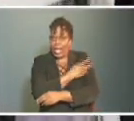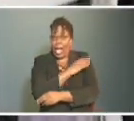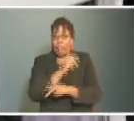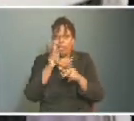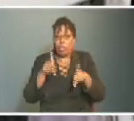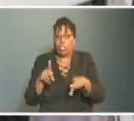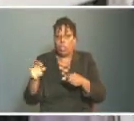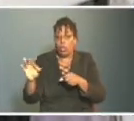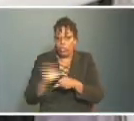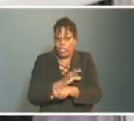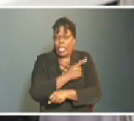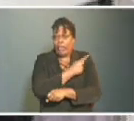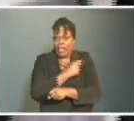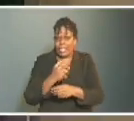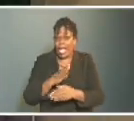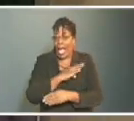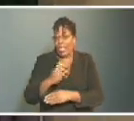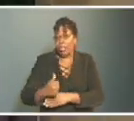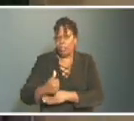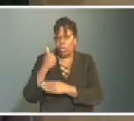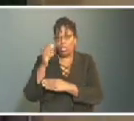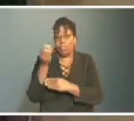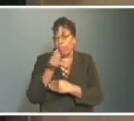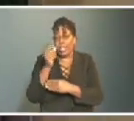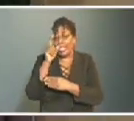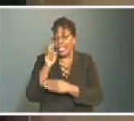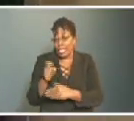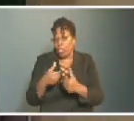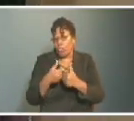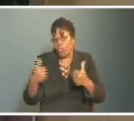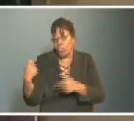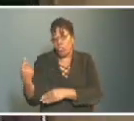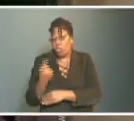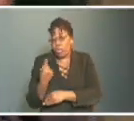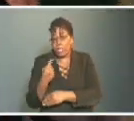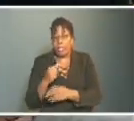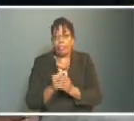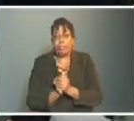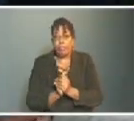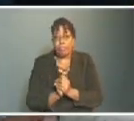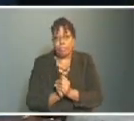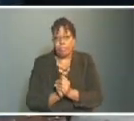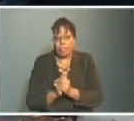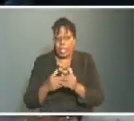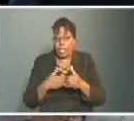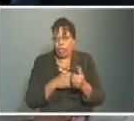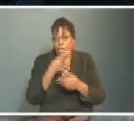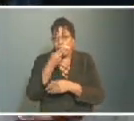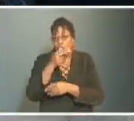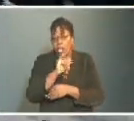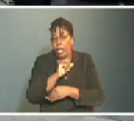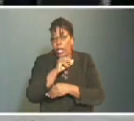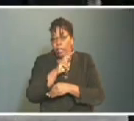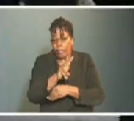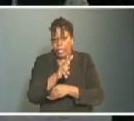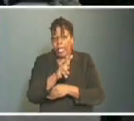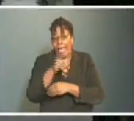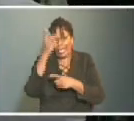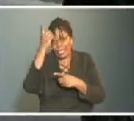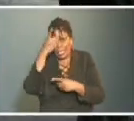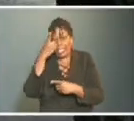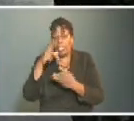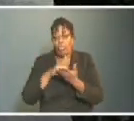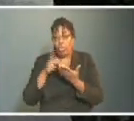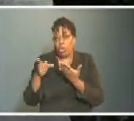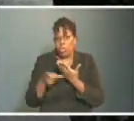fully vaccinated and boosted, no need to quarantine at all. Director of the National HIV/AIDS and Infectious Disease